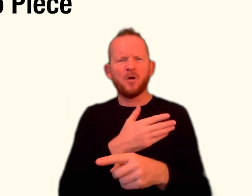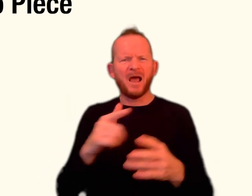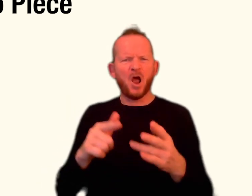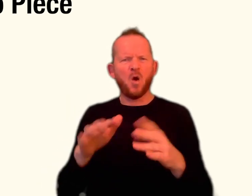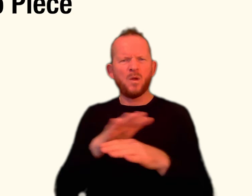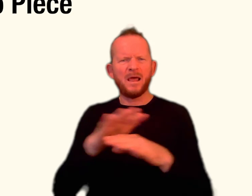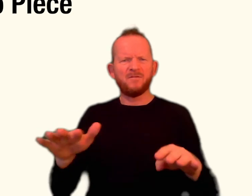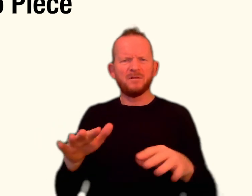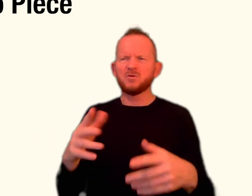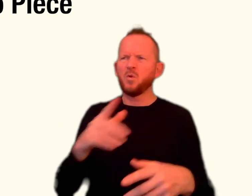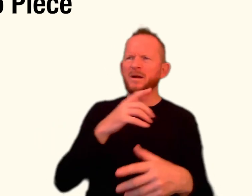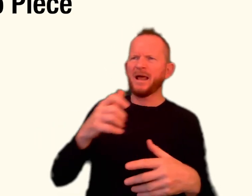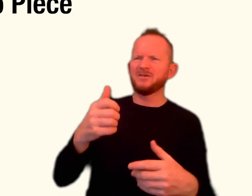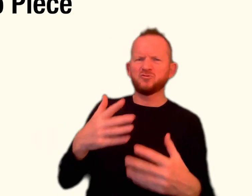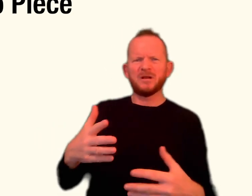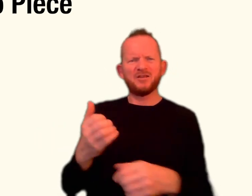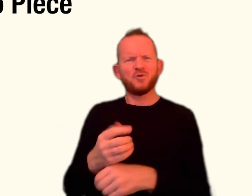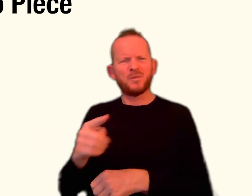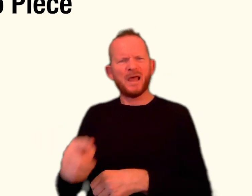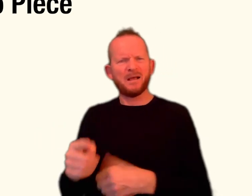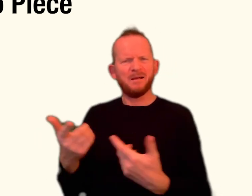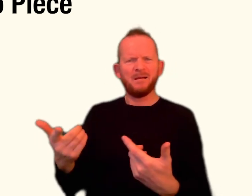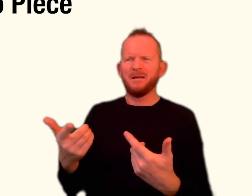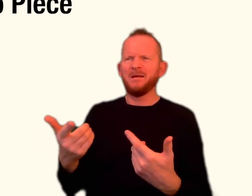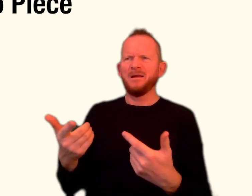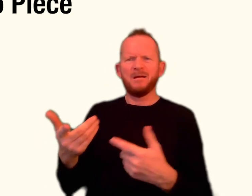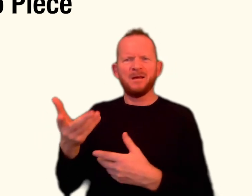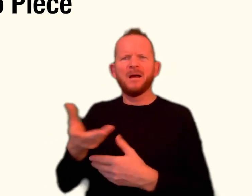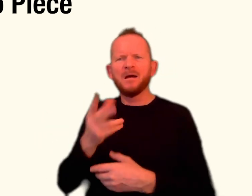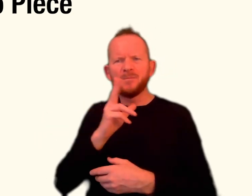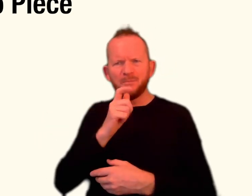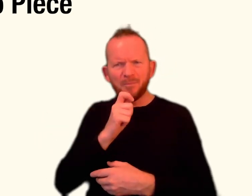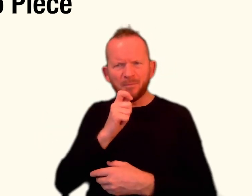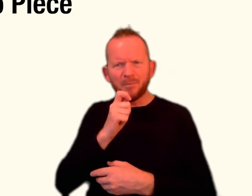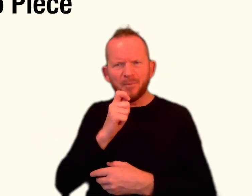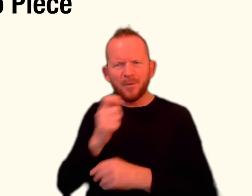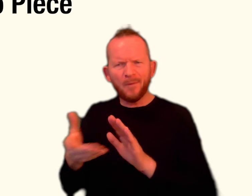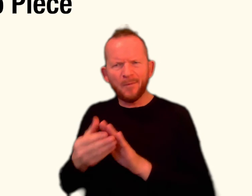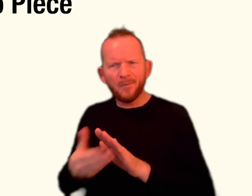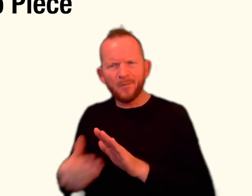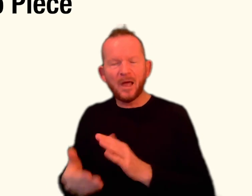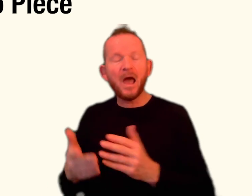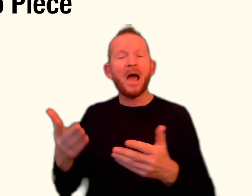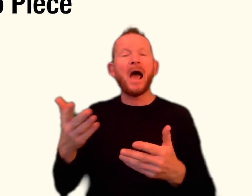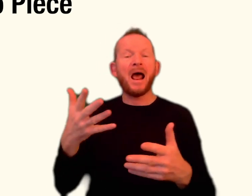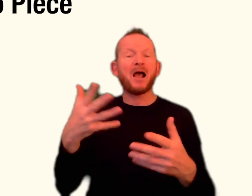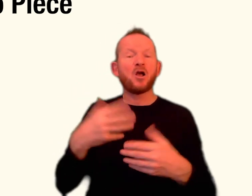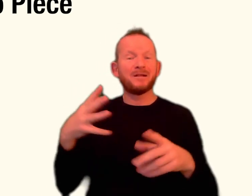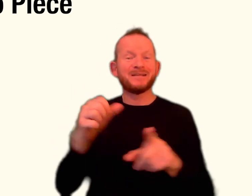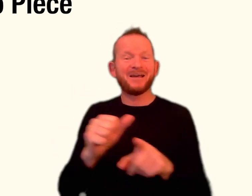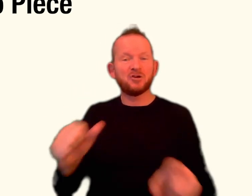suddenly just do that? And also by then I'd also got a diagnosis of clinical